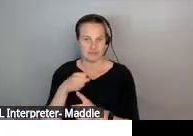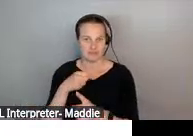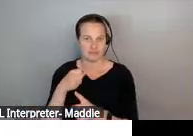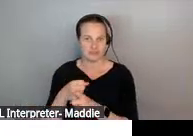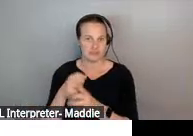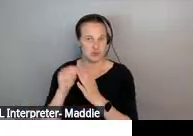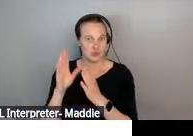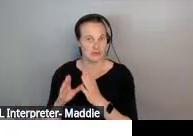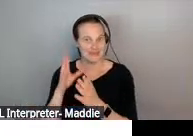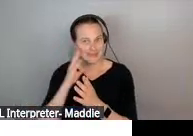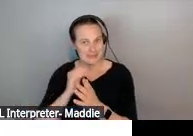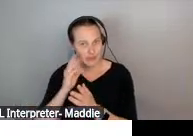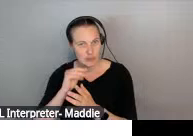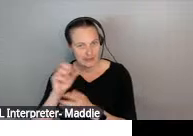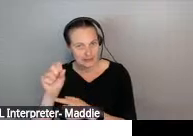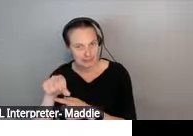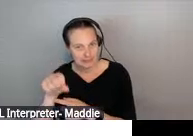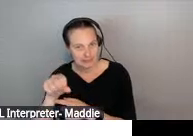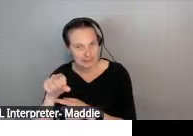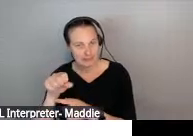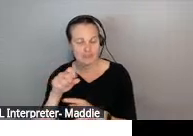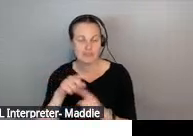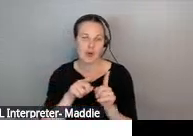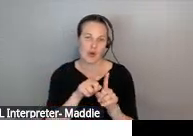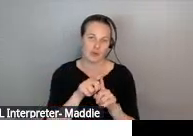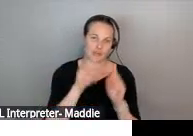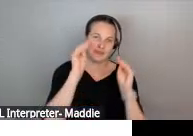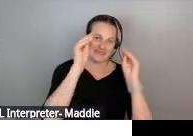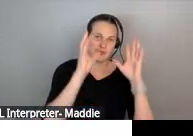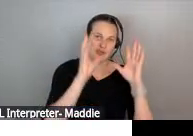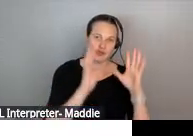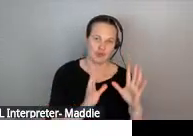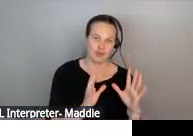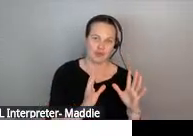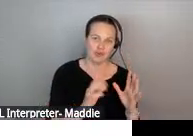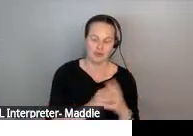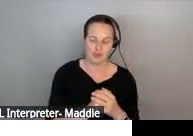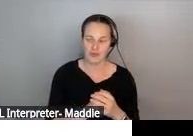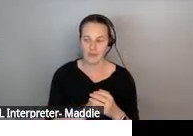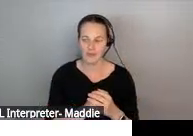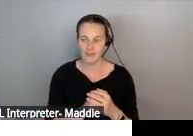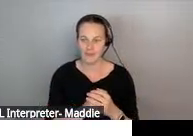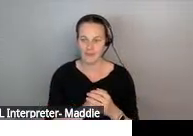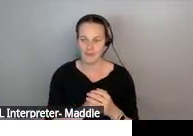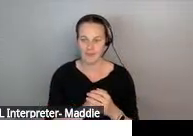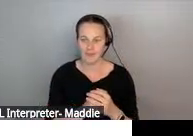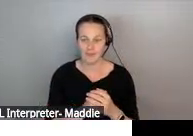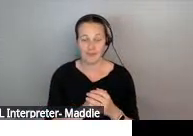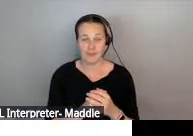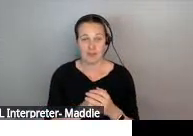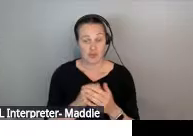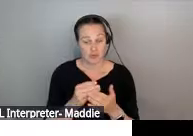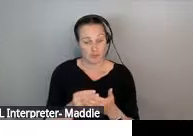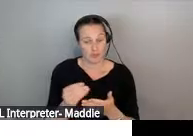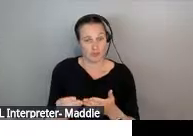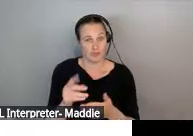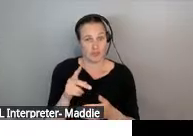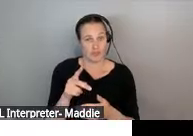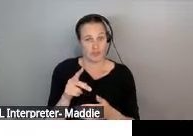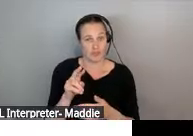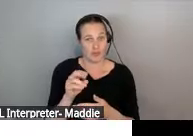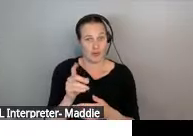also affects the experience of your teachers. So the procurement process